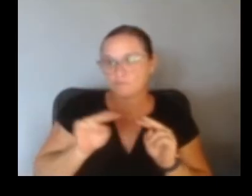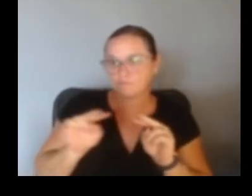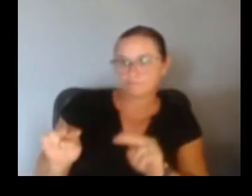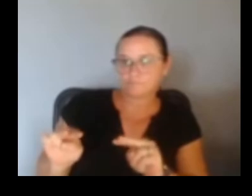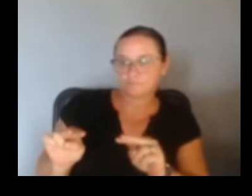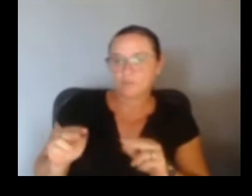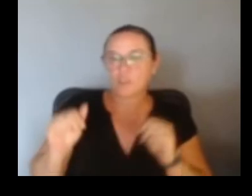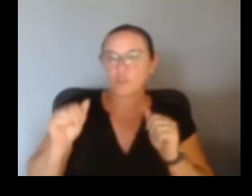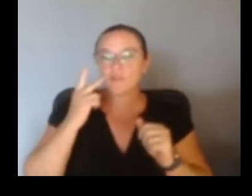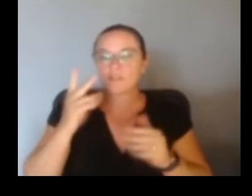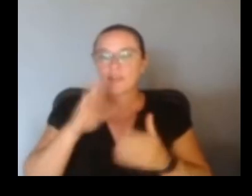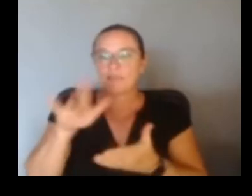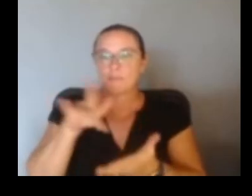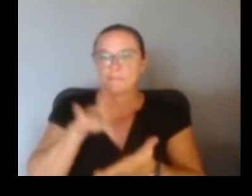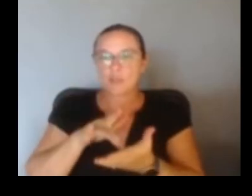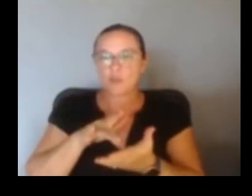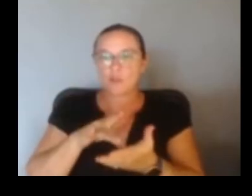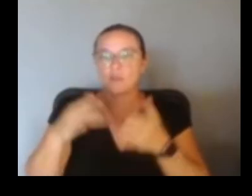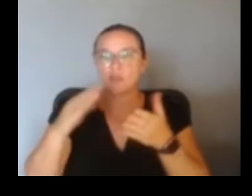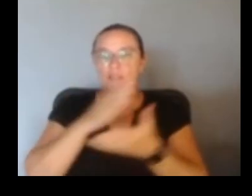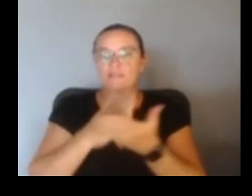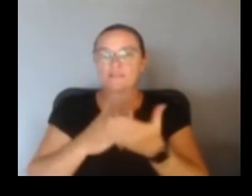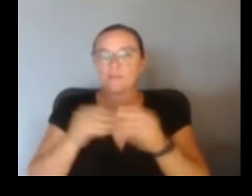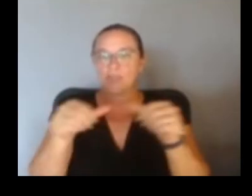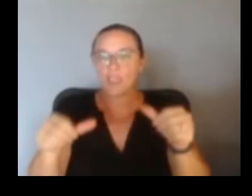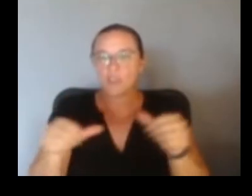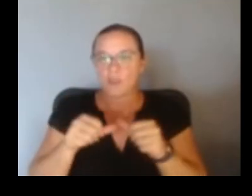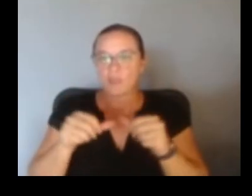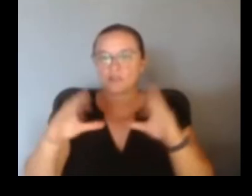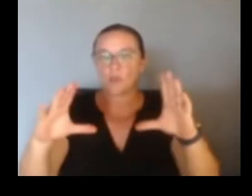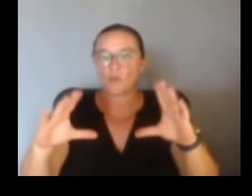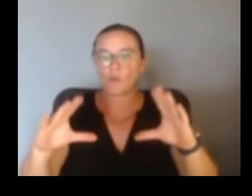in the center some of these areas that